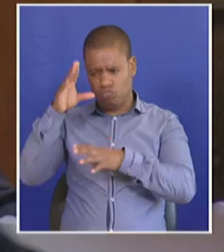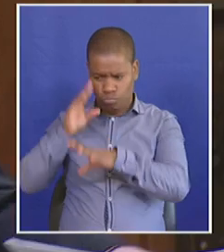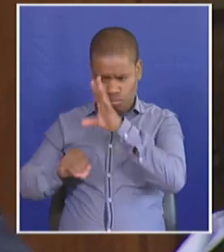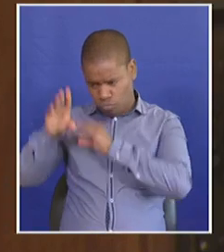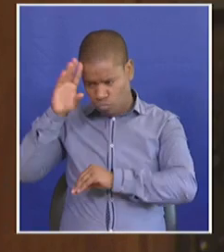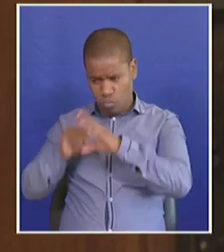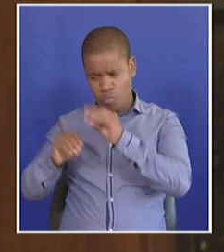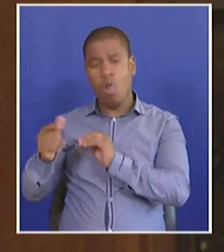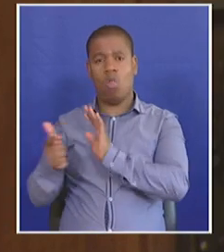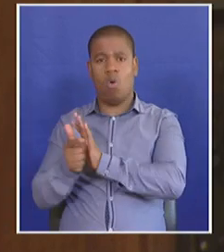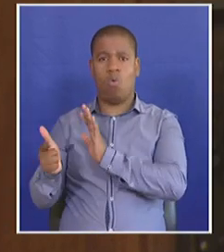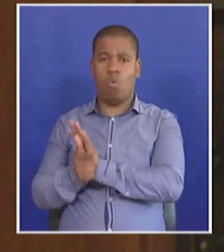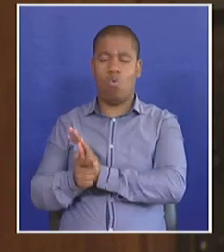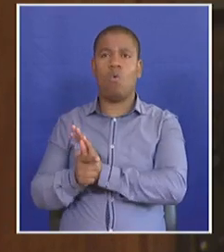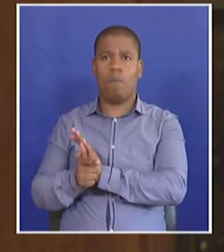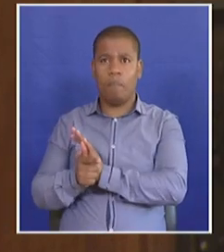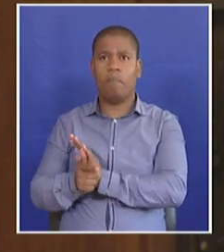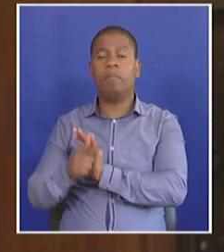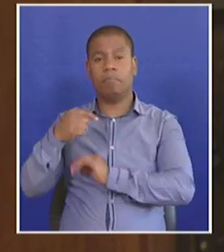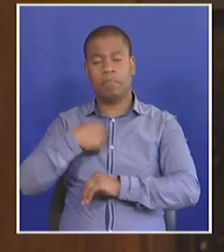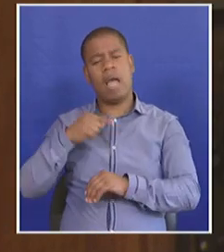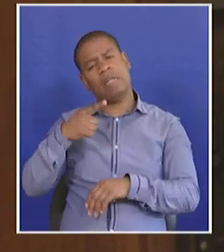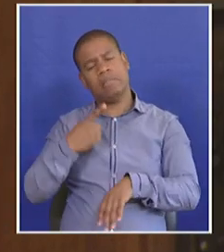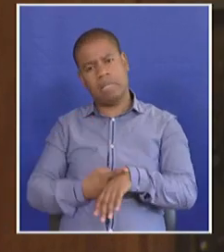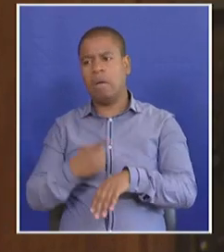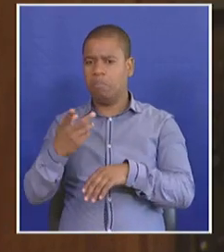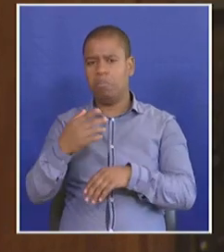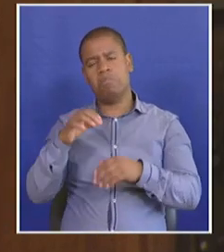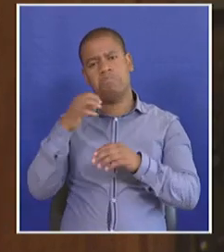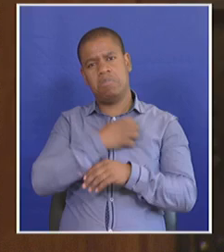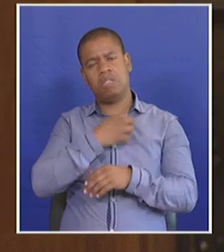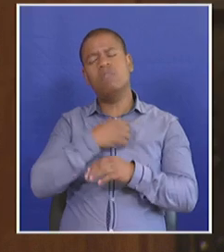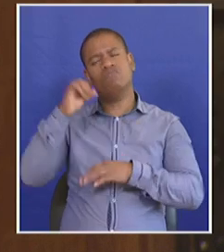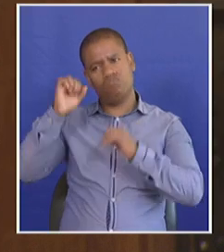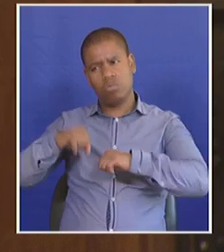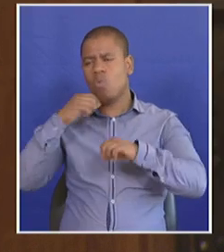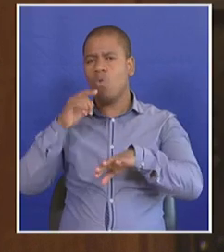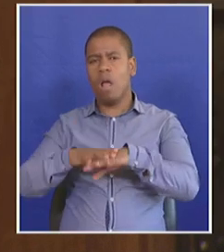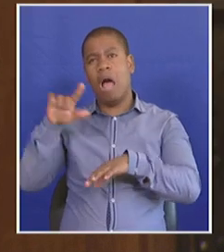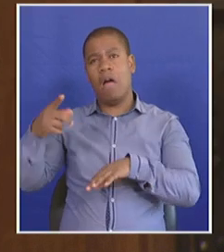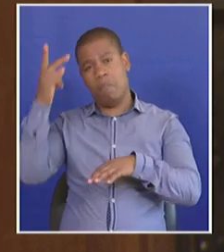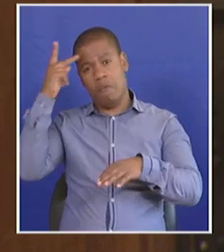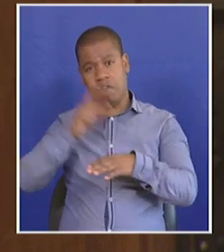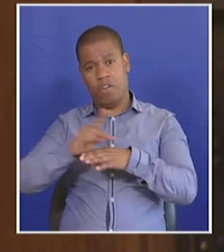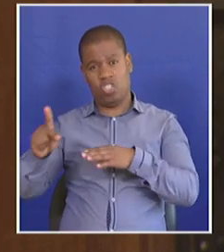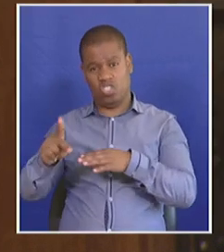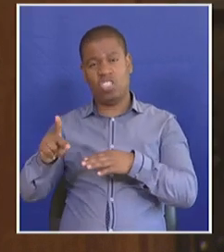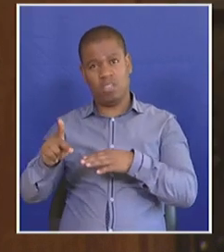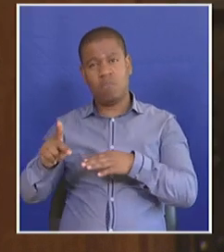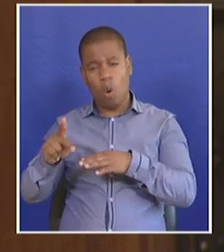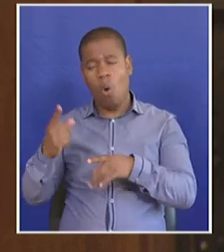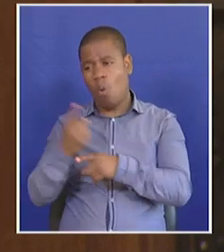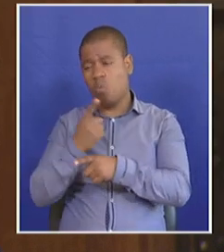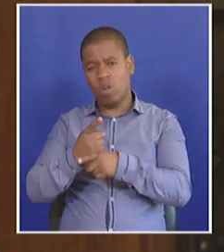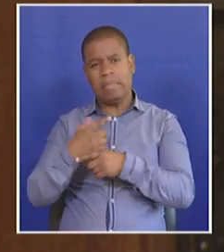it myself, and I think the Deputy Minister might sometimes agree with me, it's not always the most attractive of professions and study fields all the